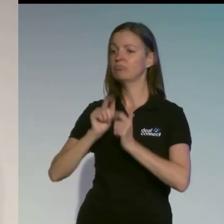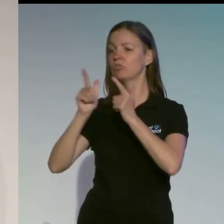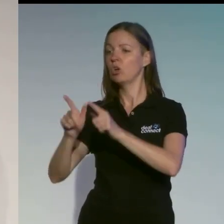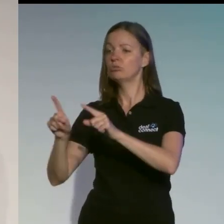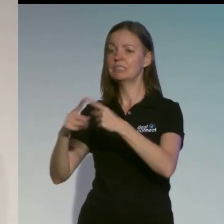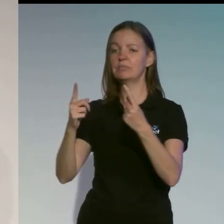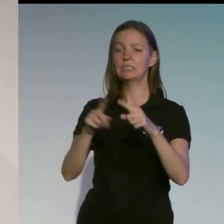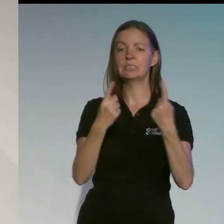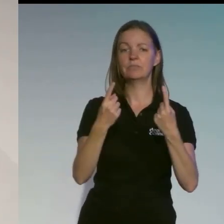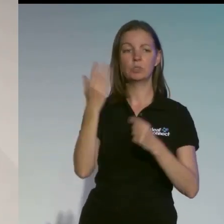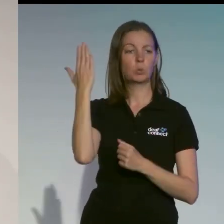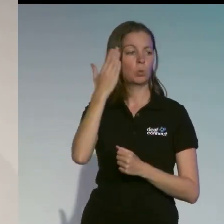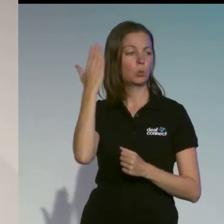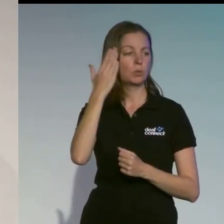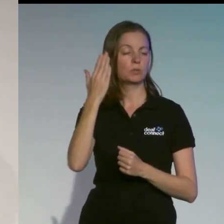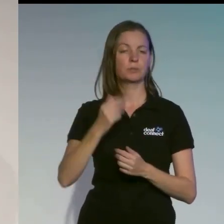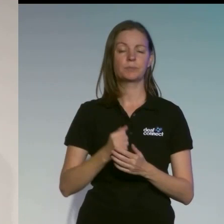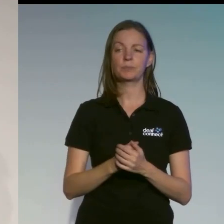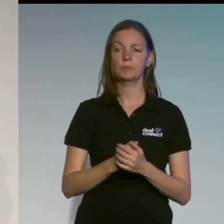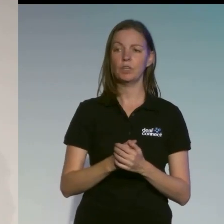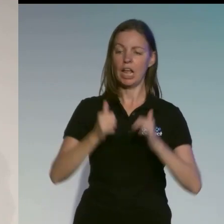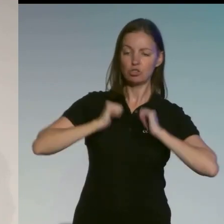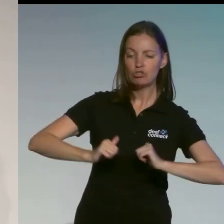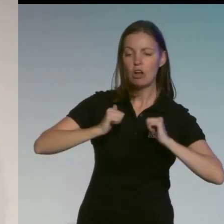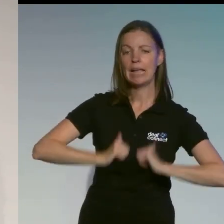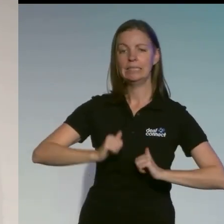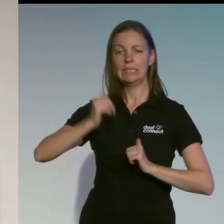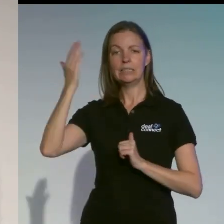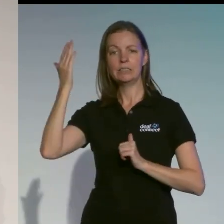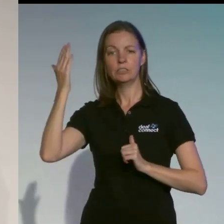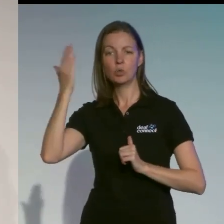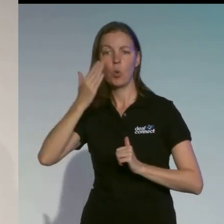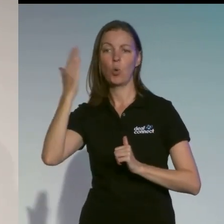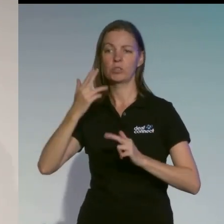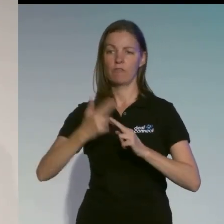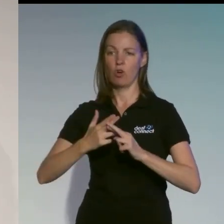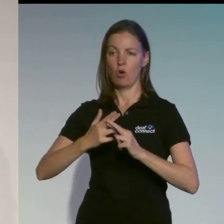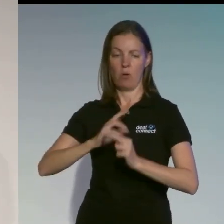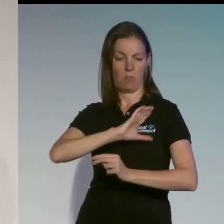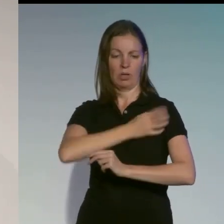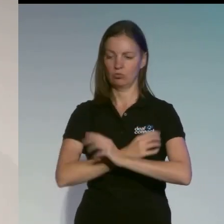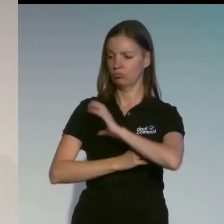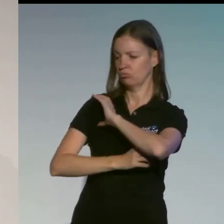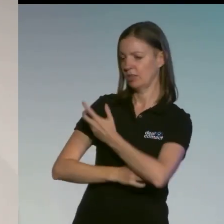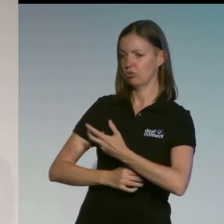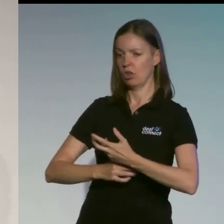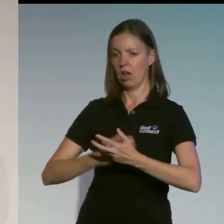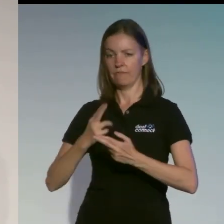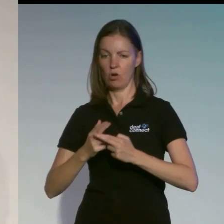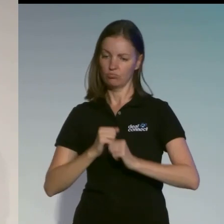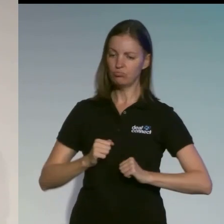schools, like accept the physical training, like masculinity training, something like